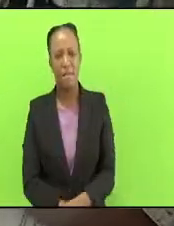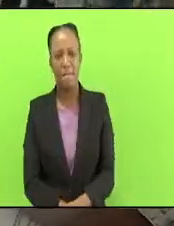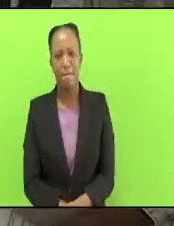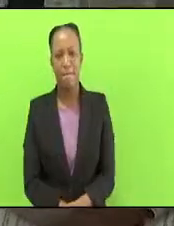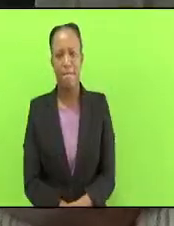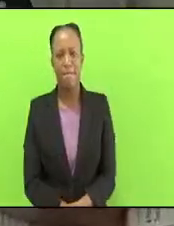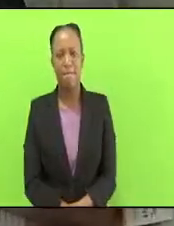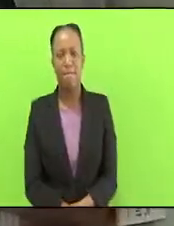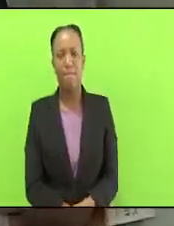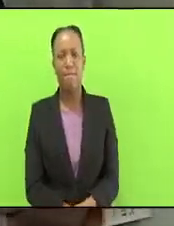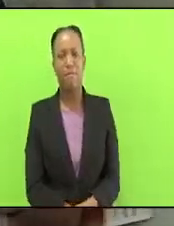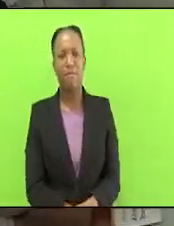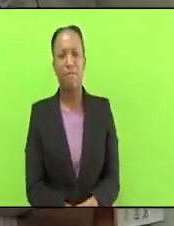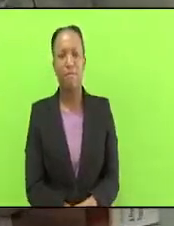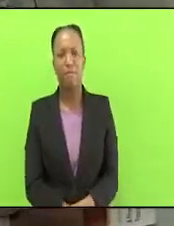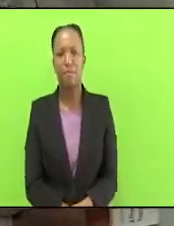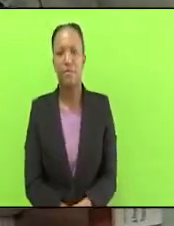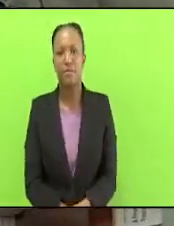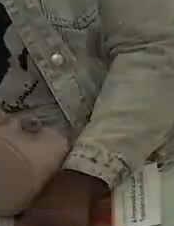Dula fatshe, Mren.